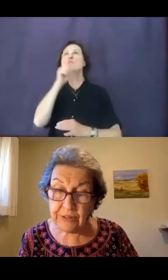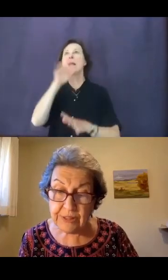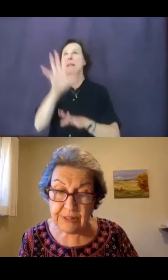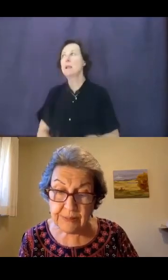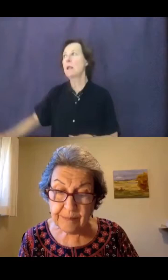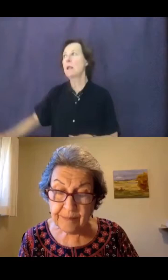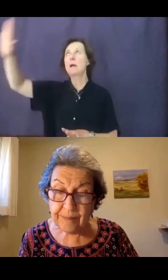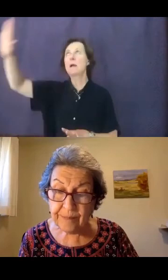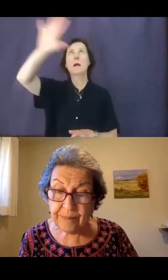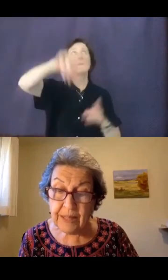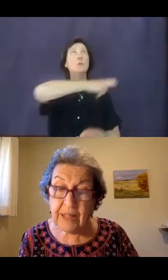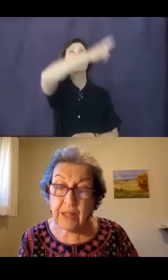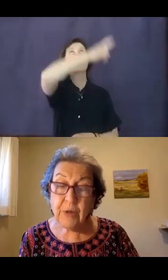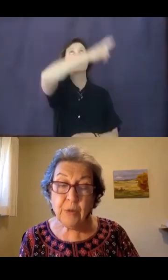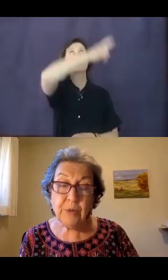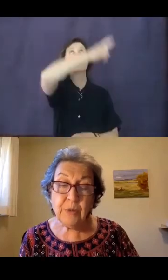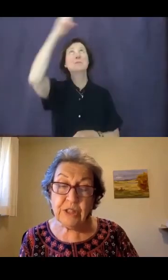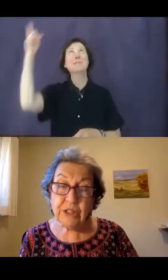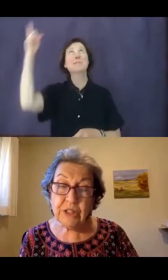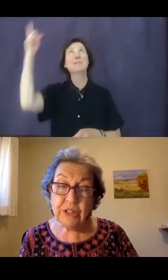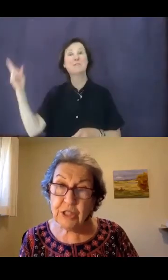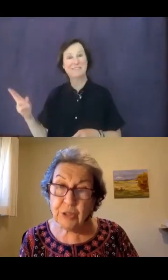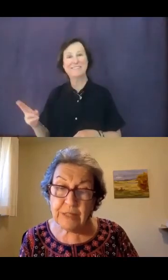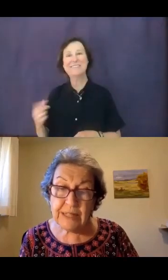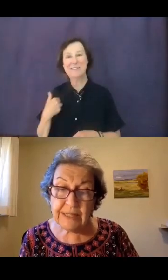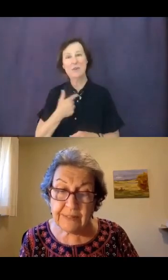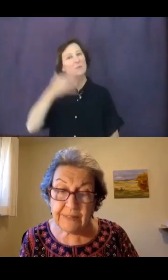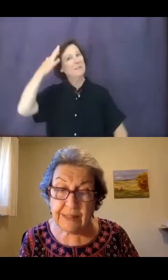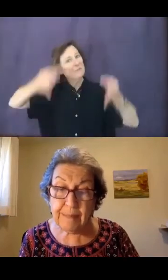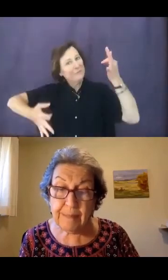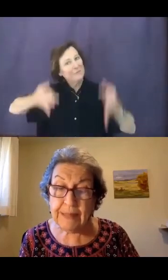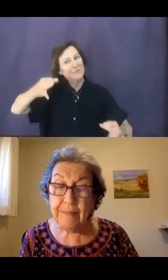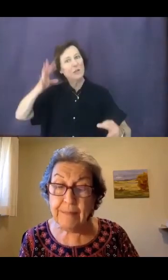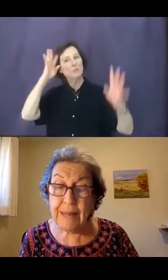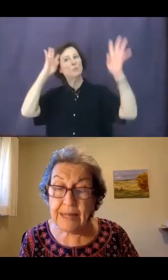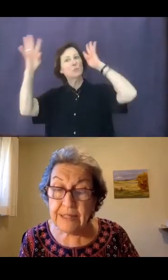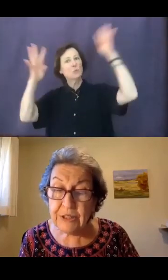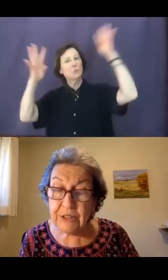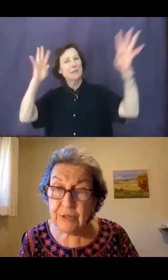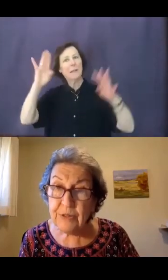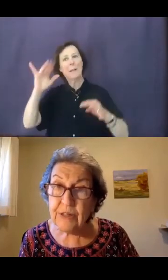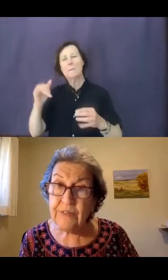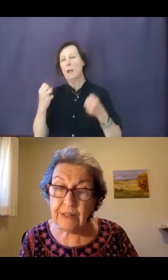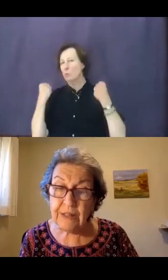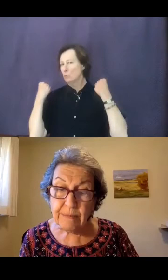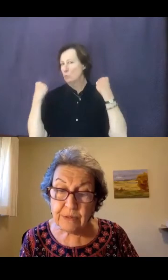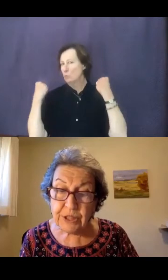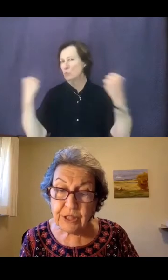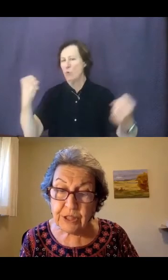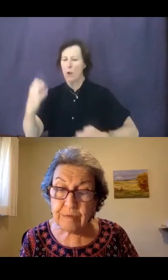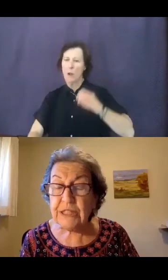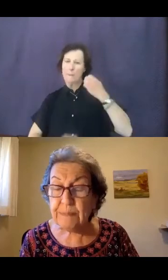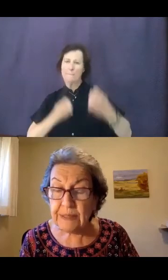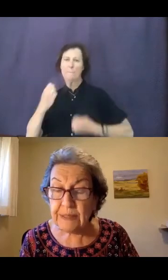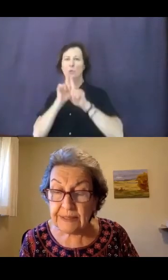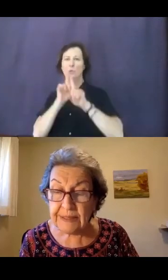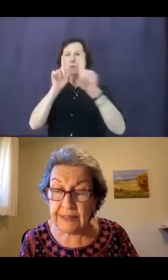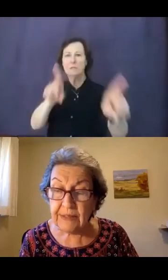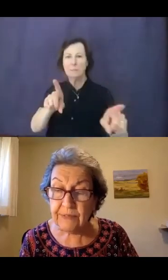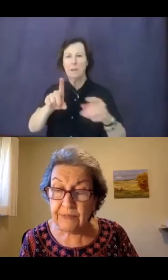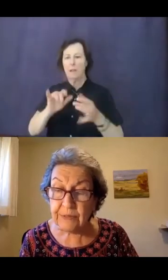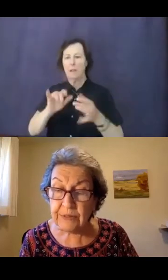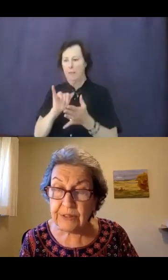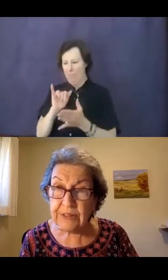universe. We judge creativity by the magnitude of the emotional response